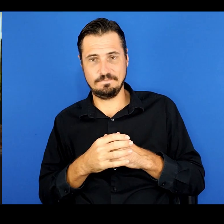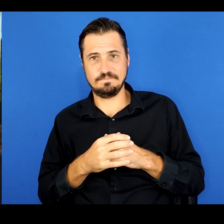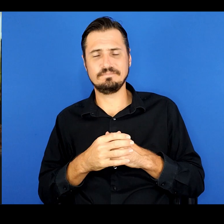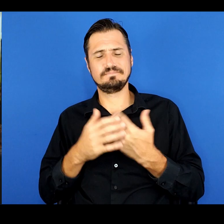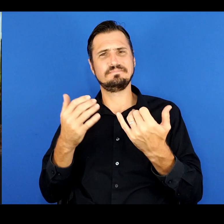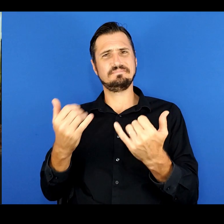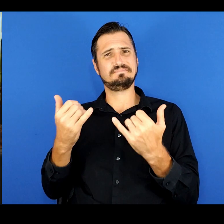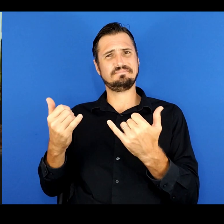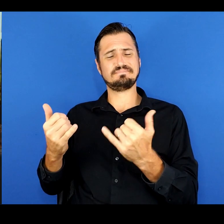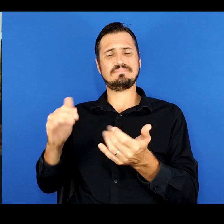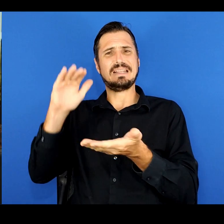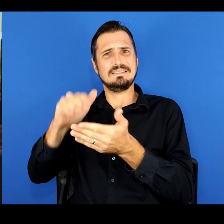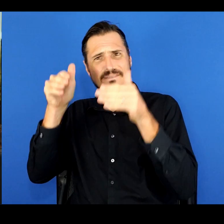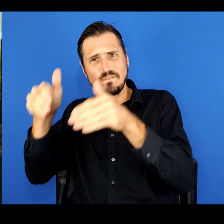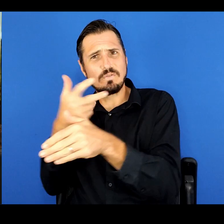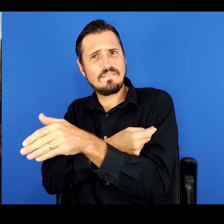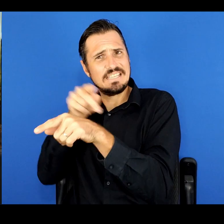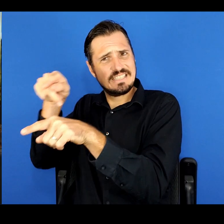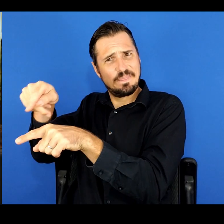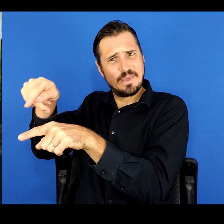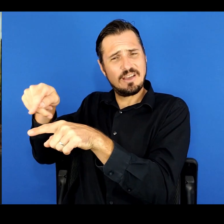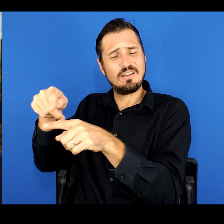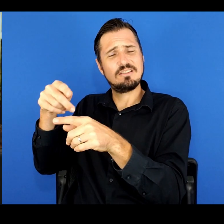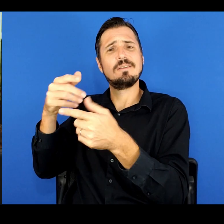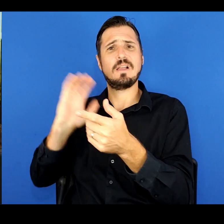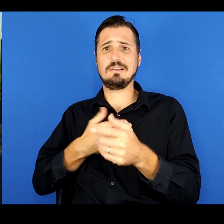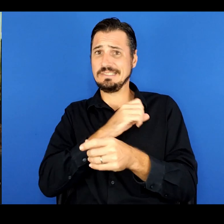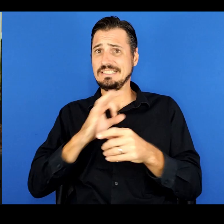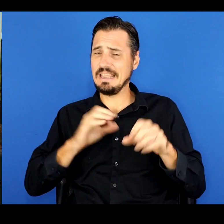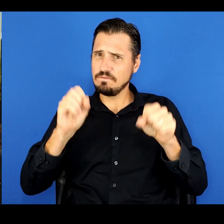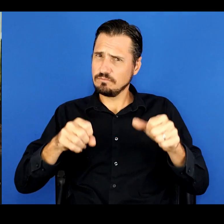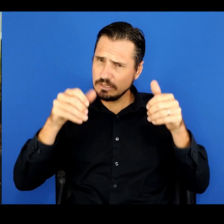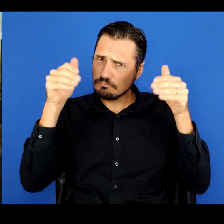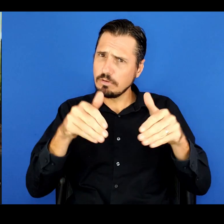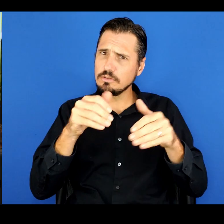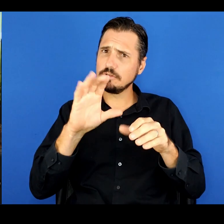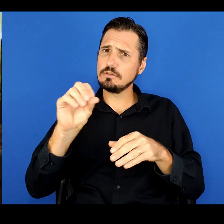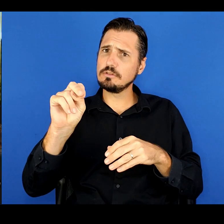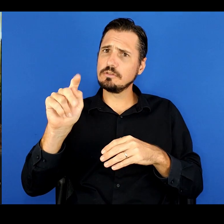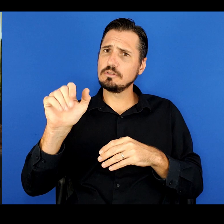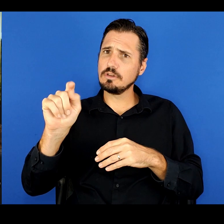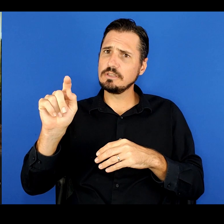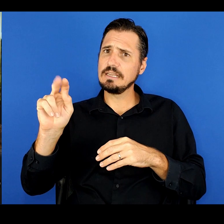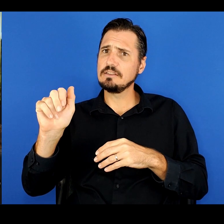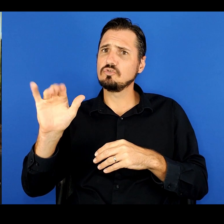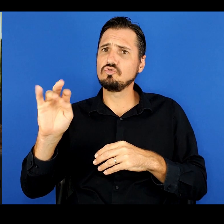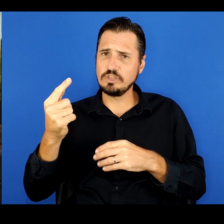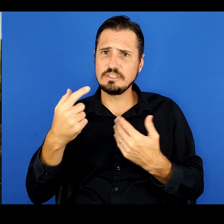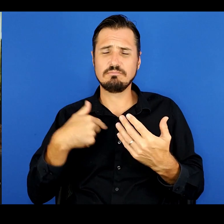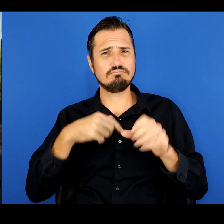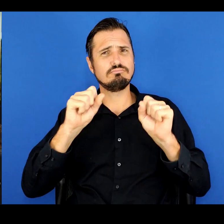clinic will allow our staff to focus on case investigation and contact tracing, while continuing the important work of